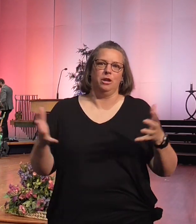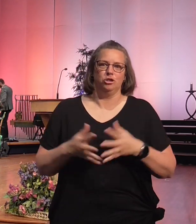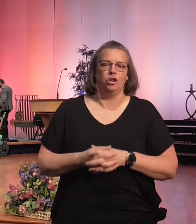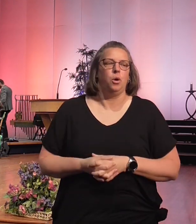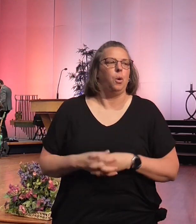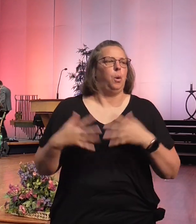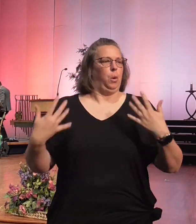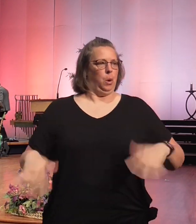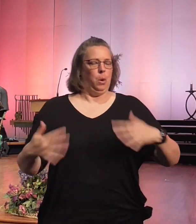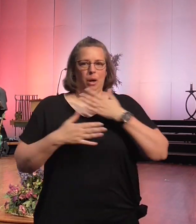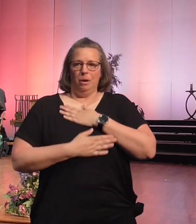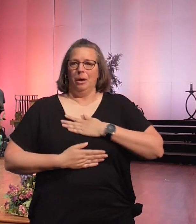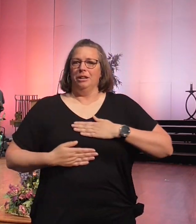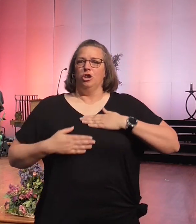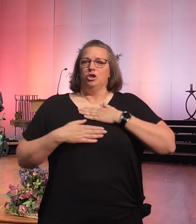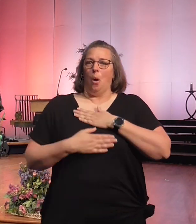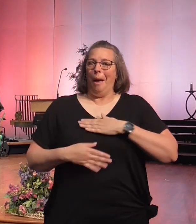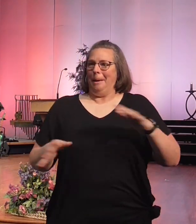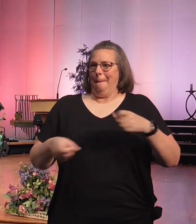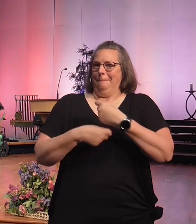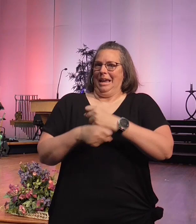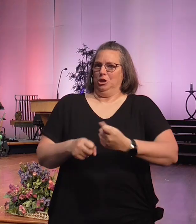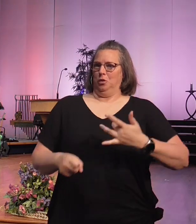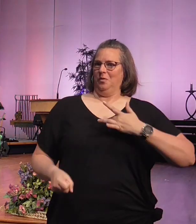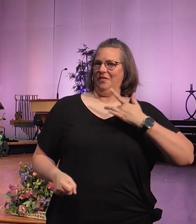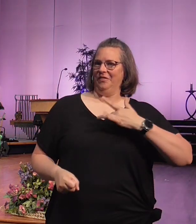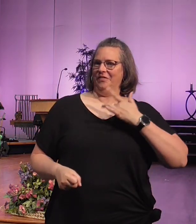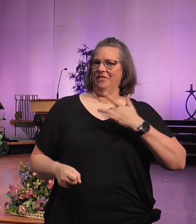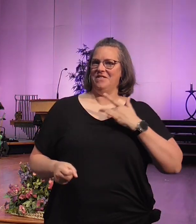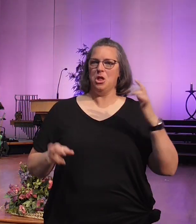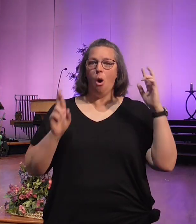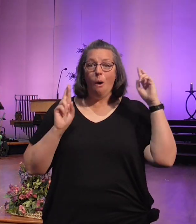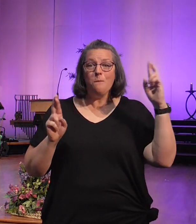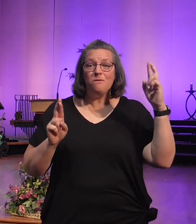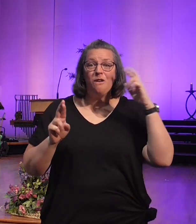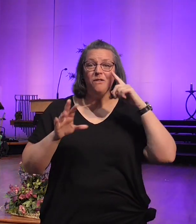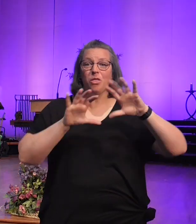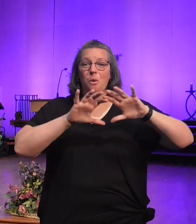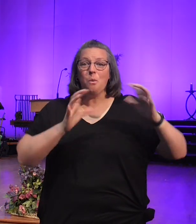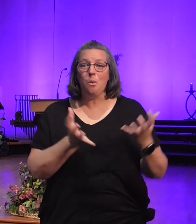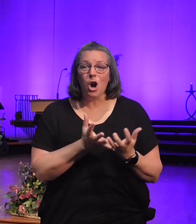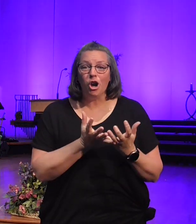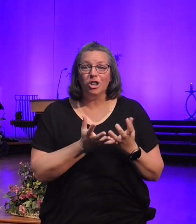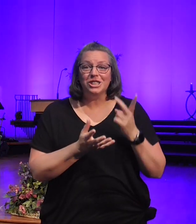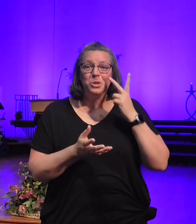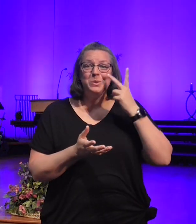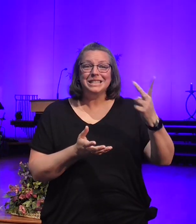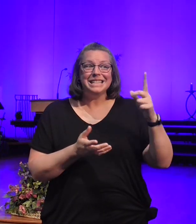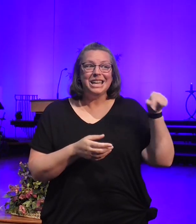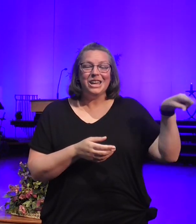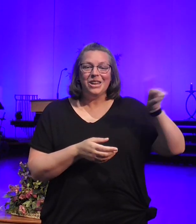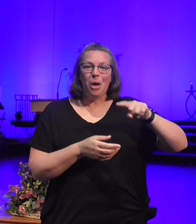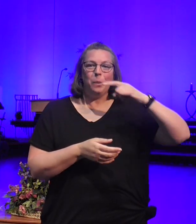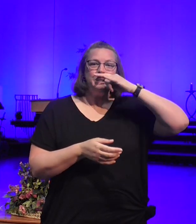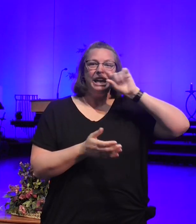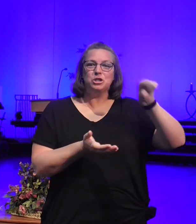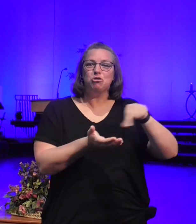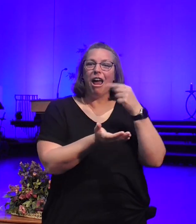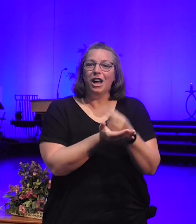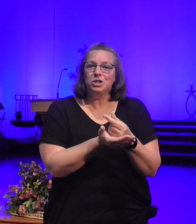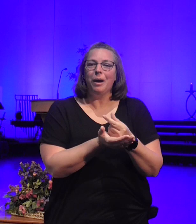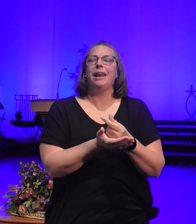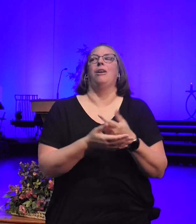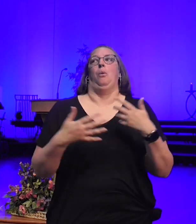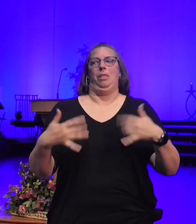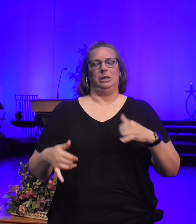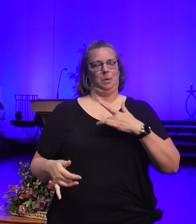Oh, what a joy it is. Doesn't it make you feel hopeful for the world to see those kids like graduating? That's what it makes